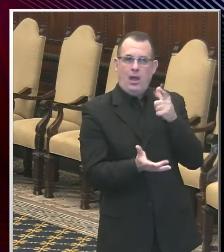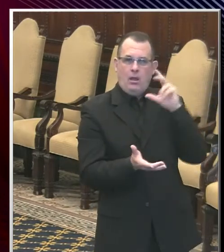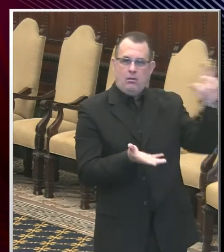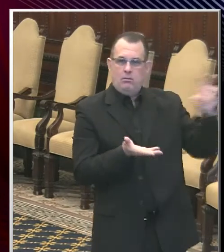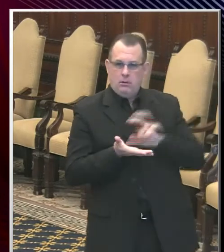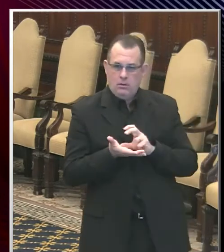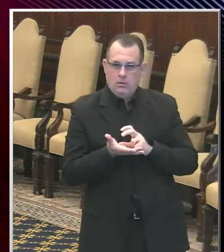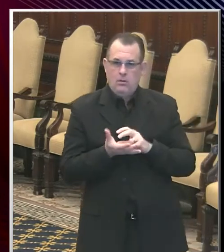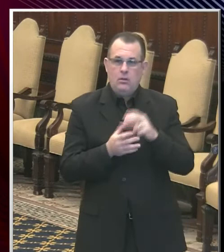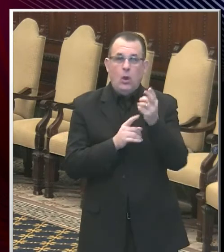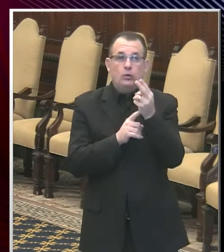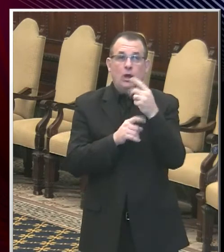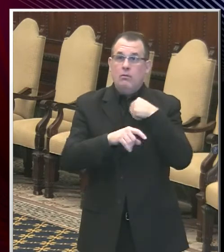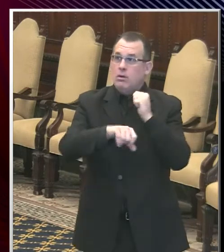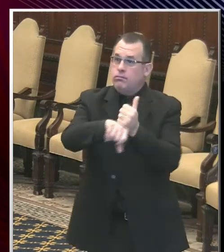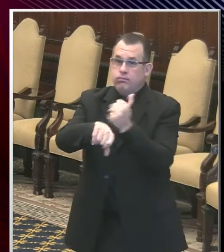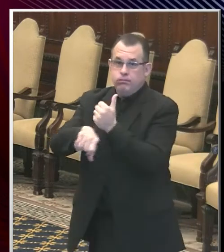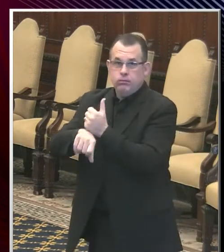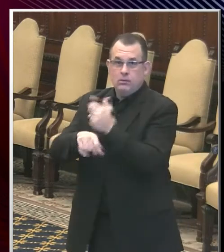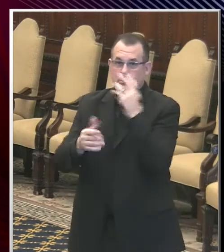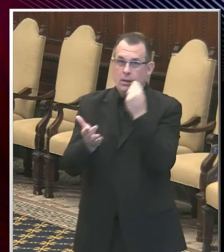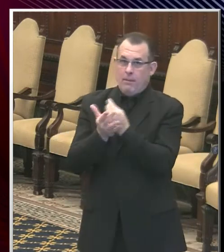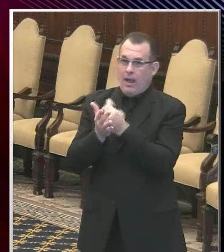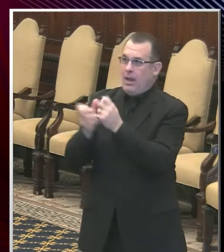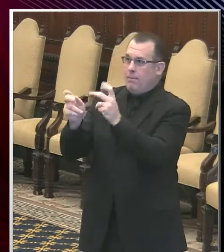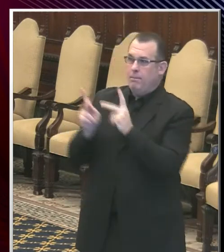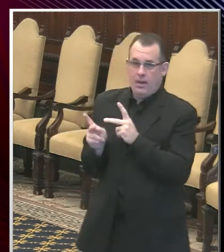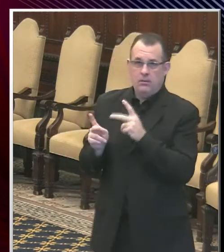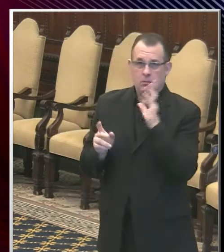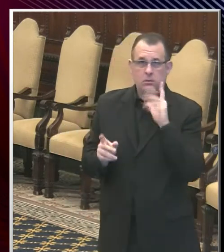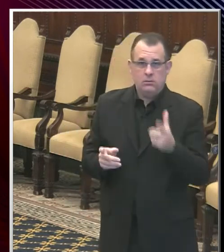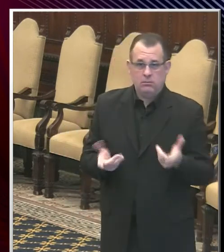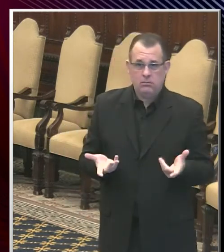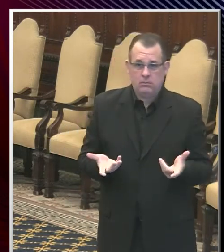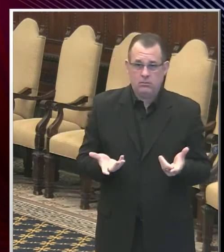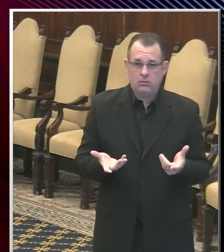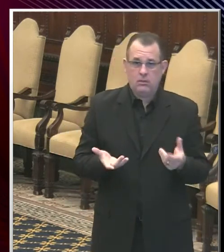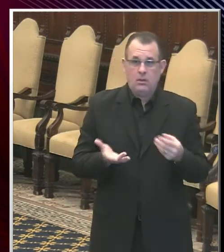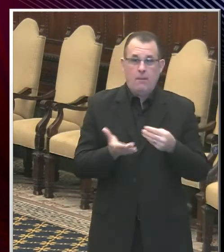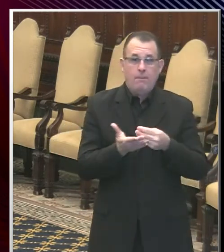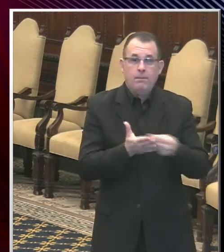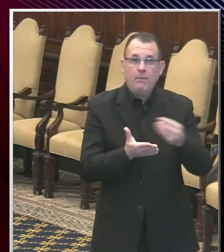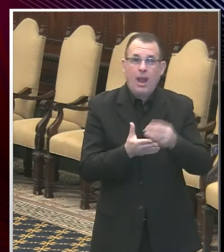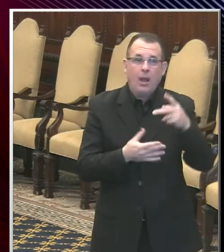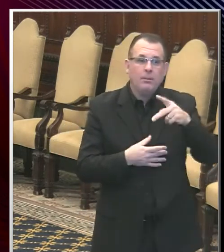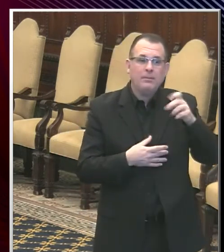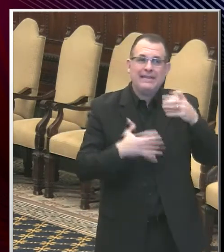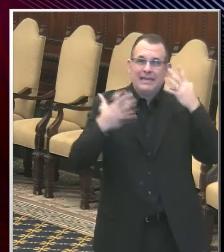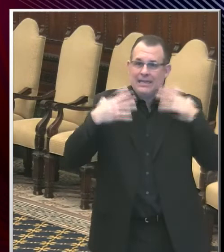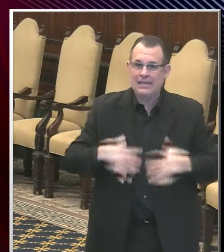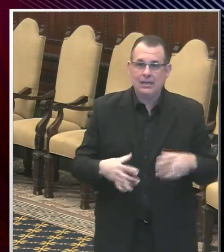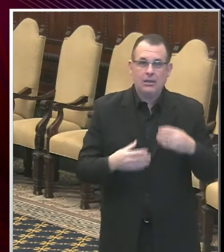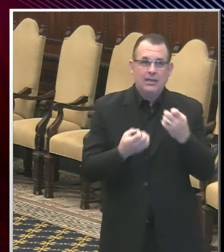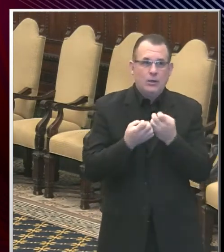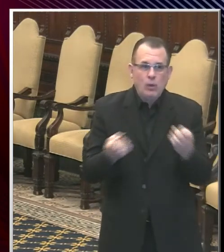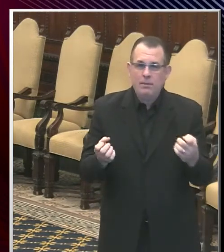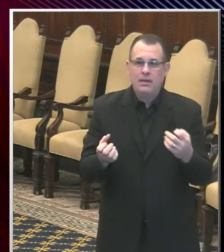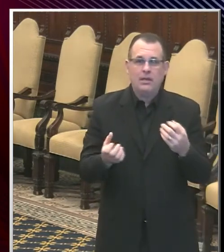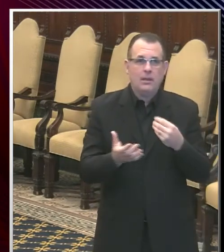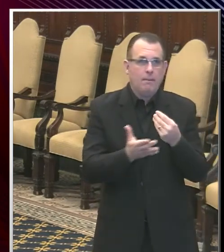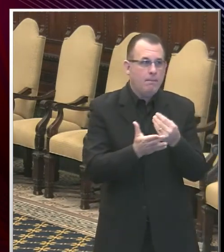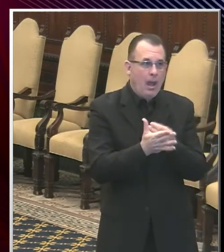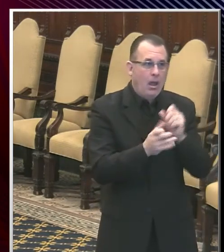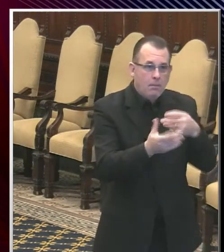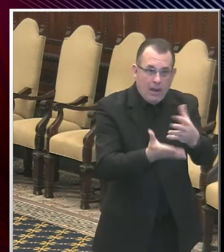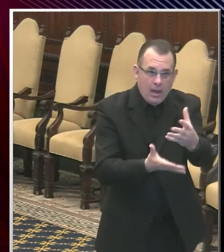be reimbursed. The acquisition of protective equipment, that will be reimbursed too. So there's a wide variety of